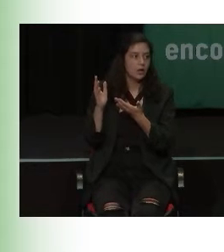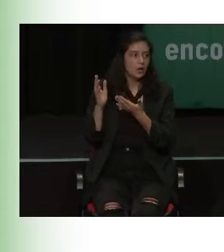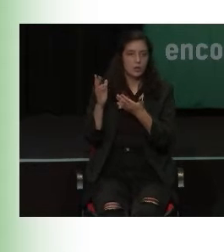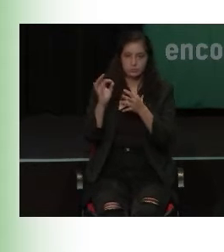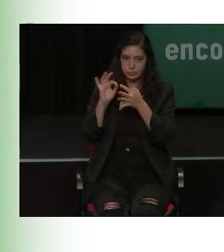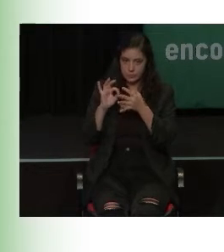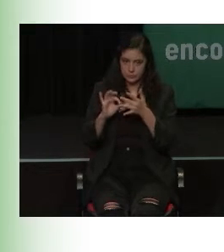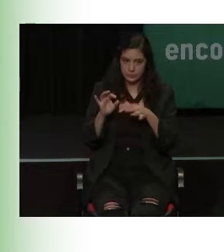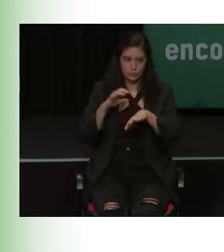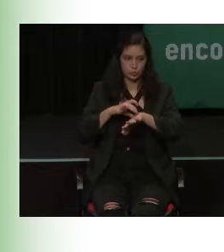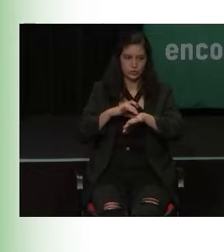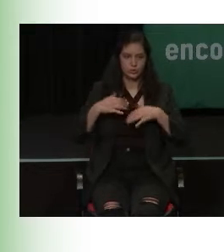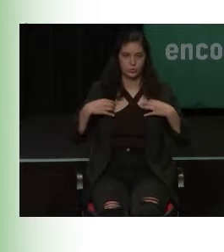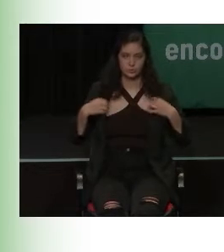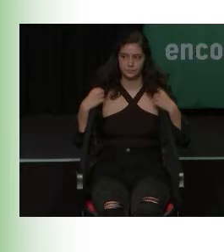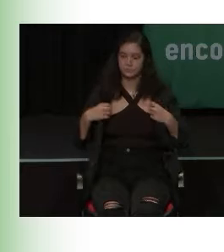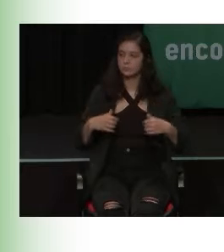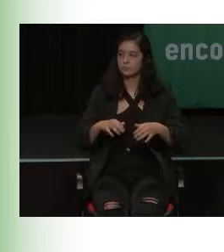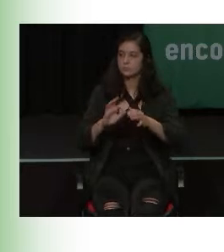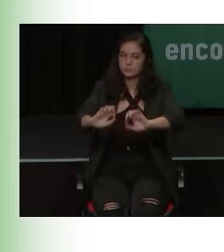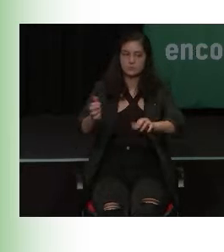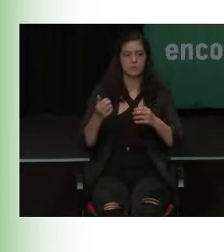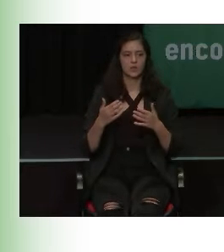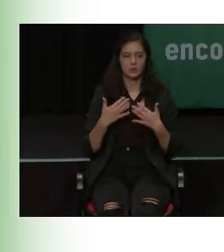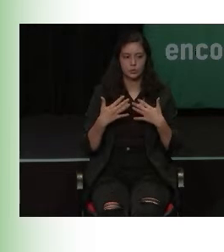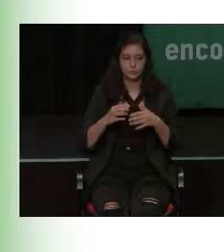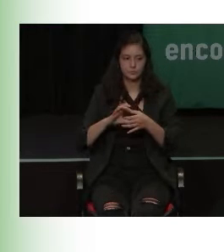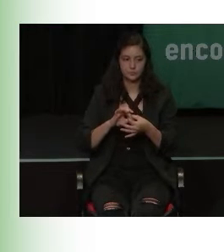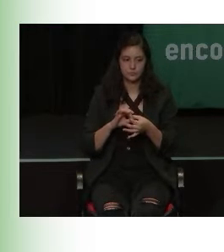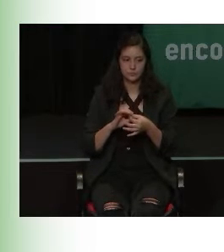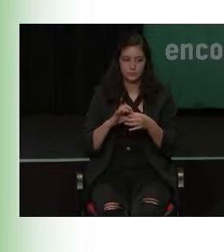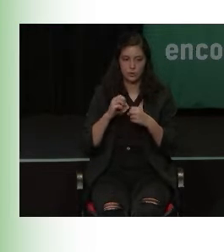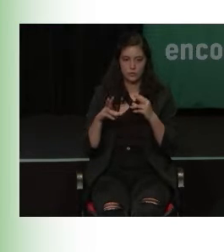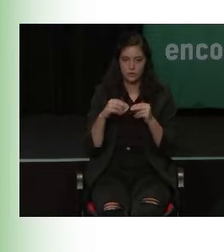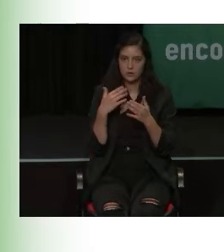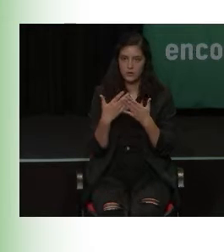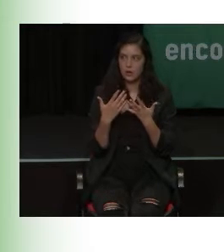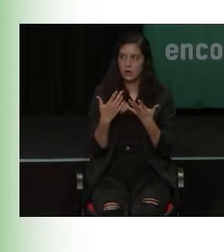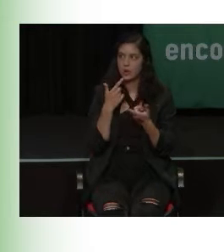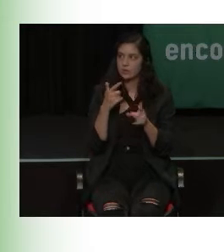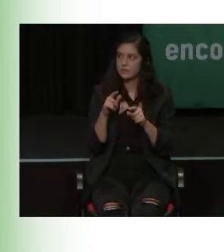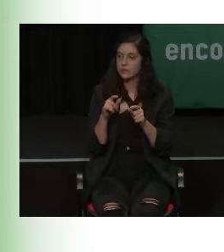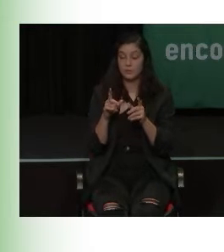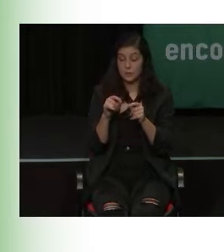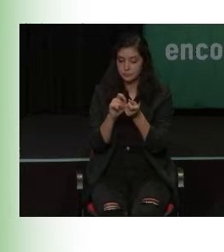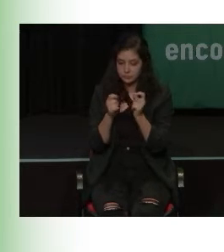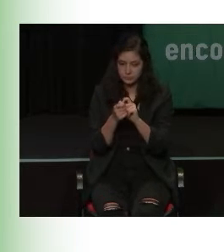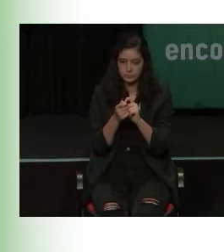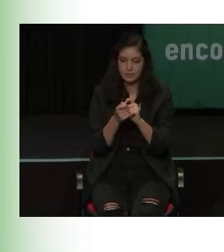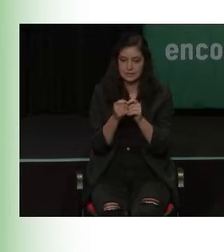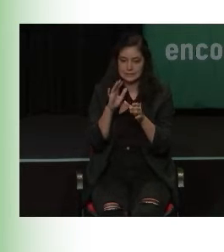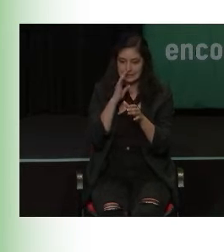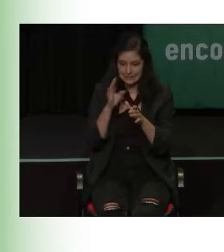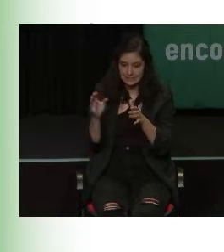this pathology. And I also have here another example, something new